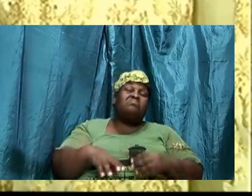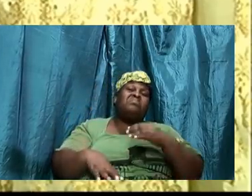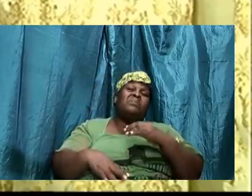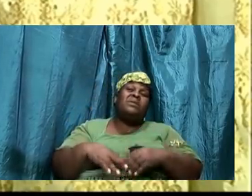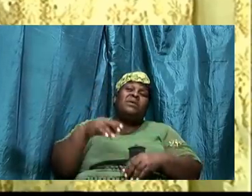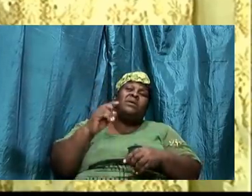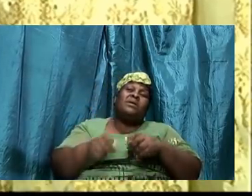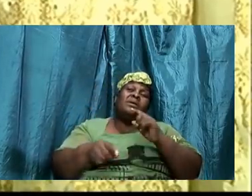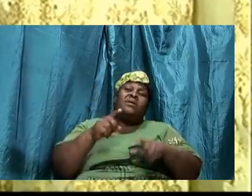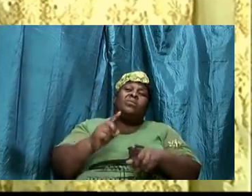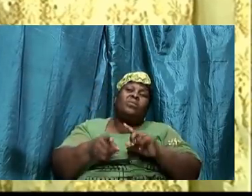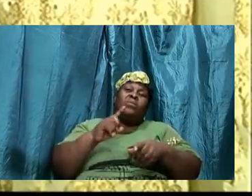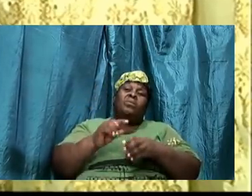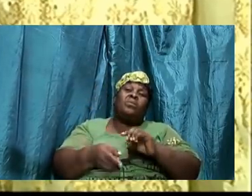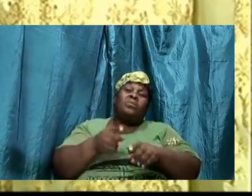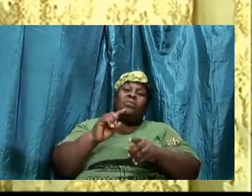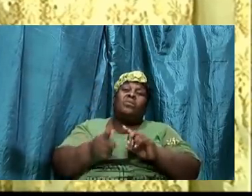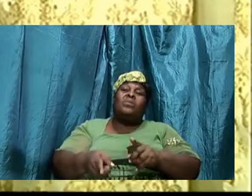guy was just